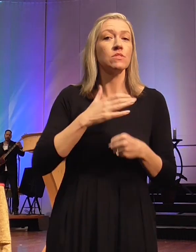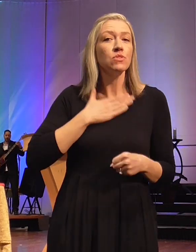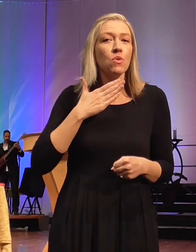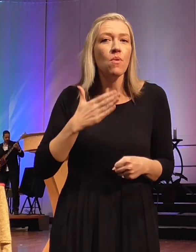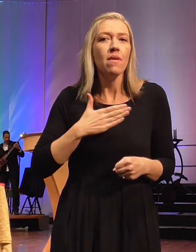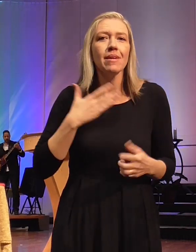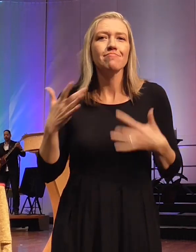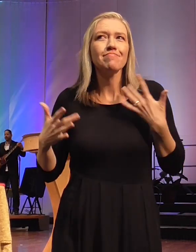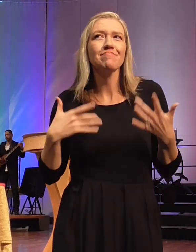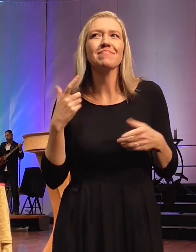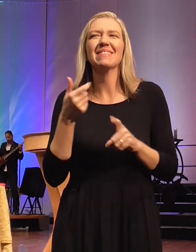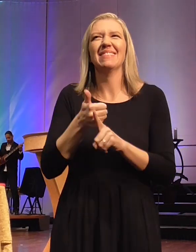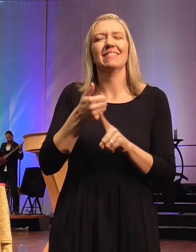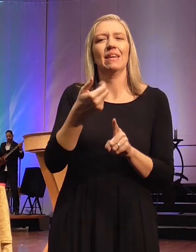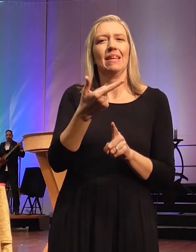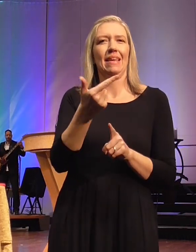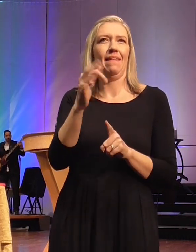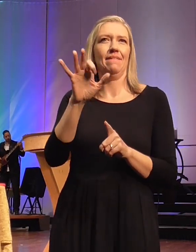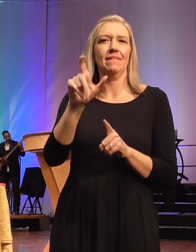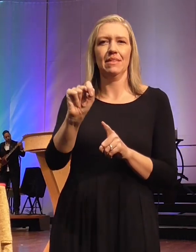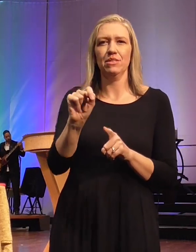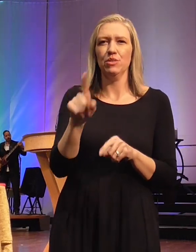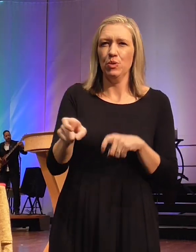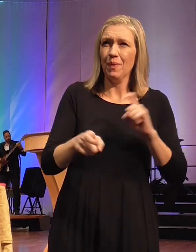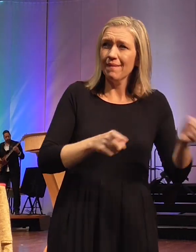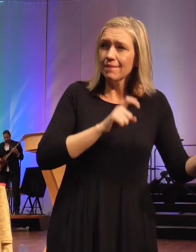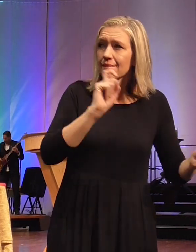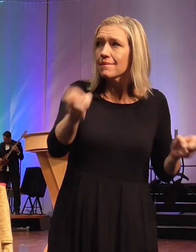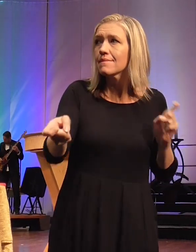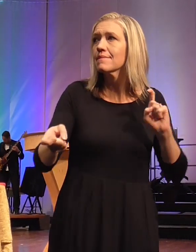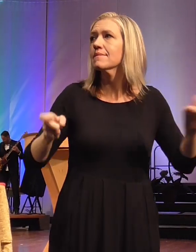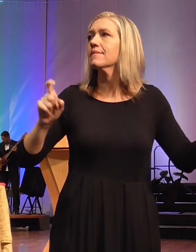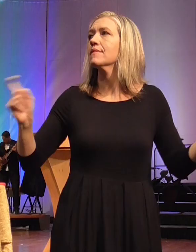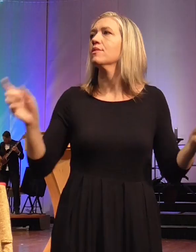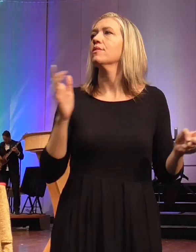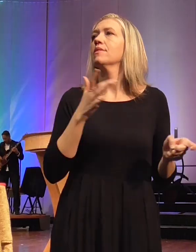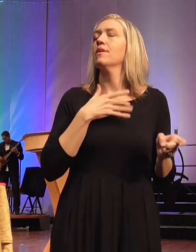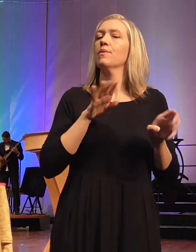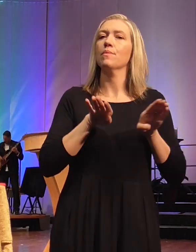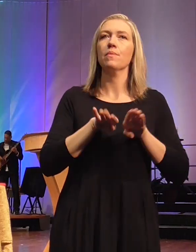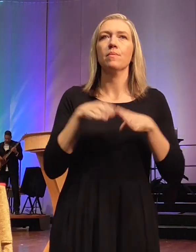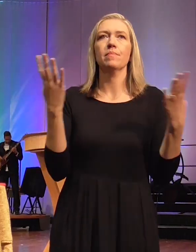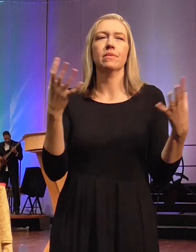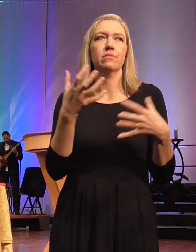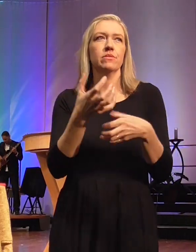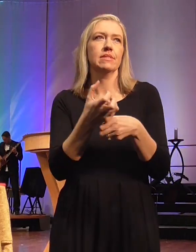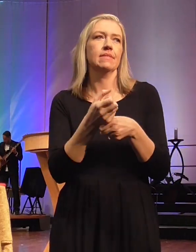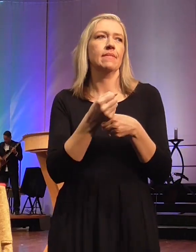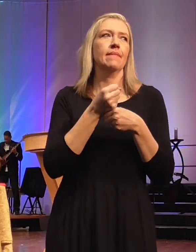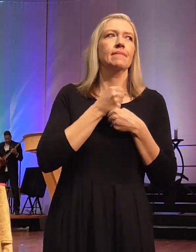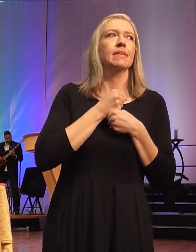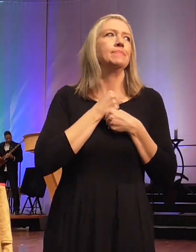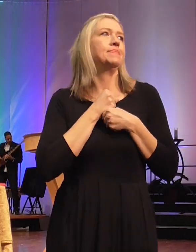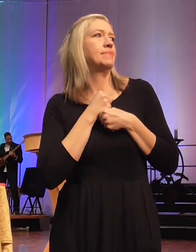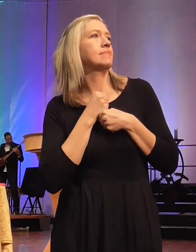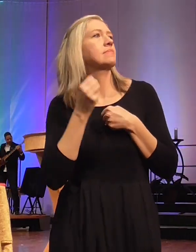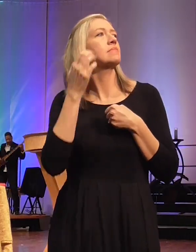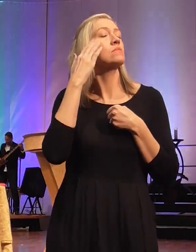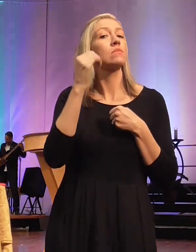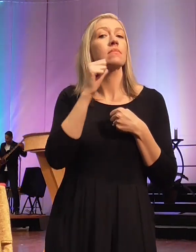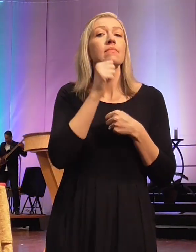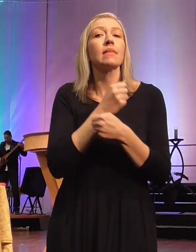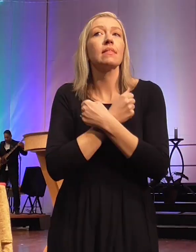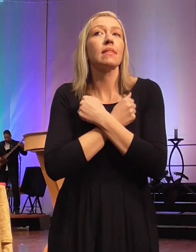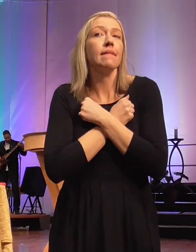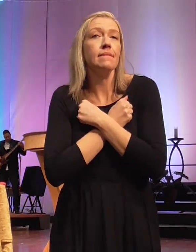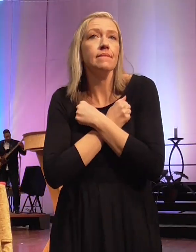Joy is a gift, you give it away. Open your heart and receive. Why